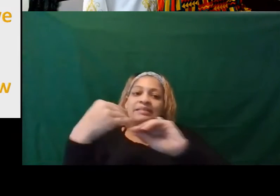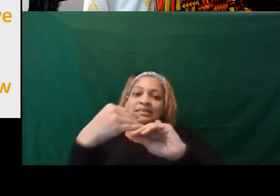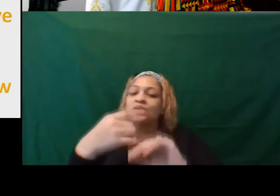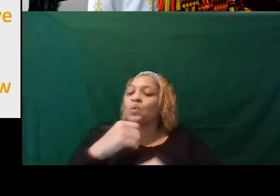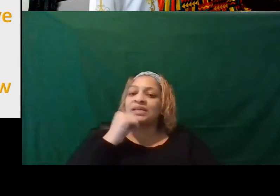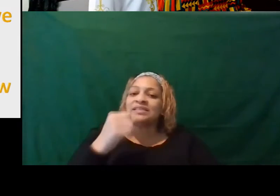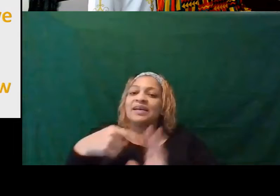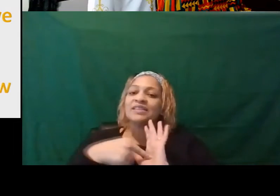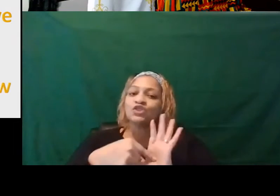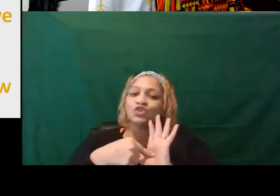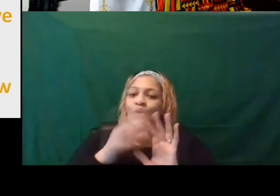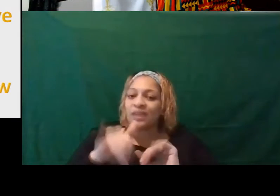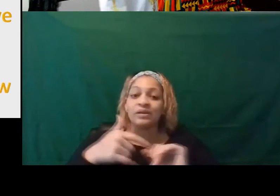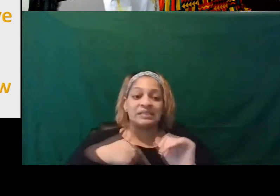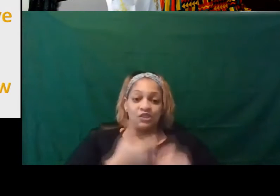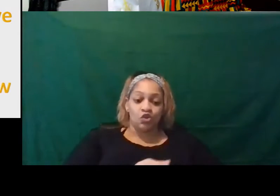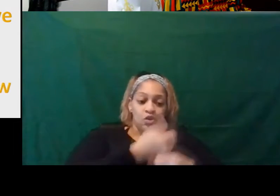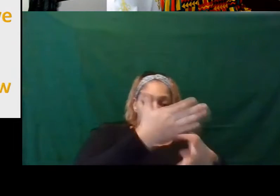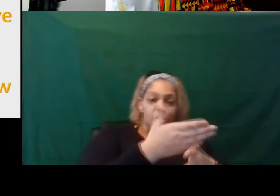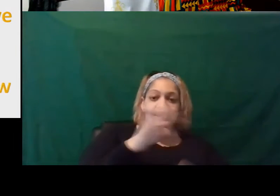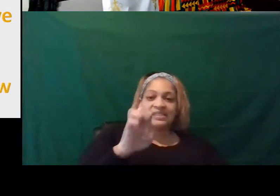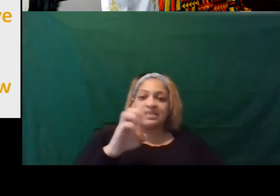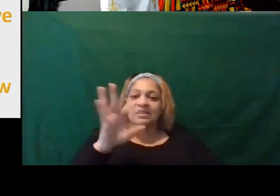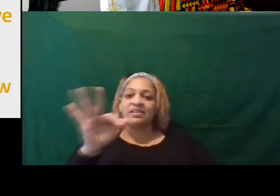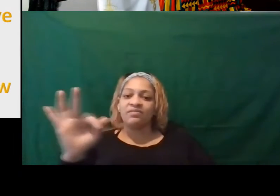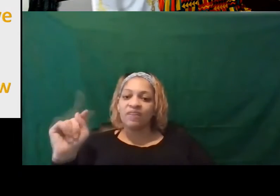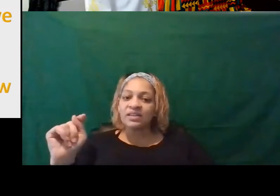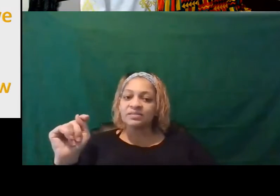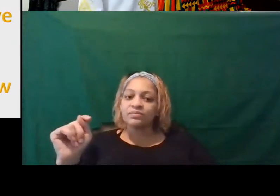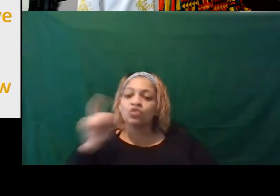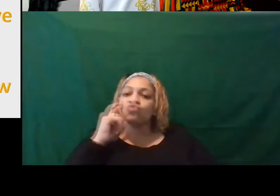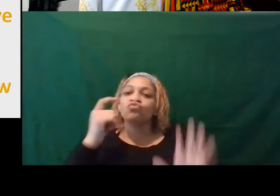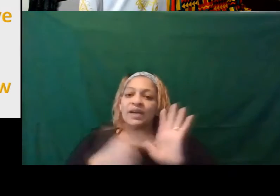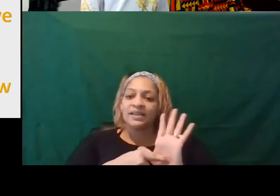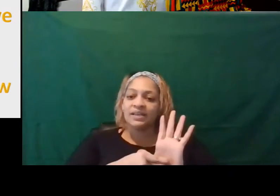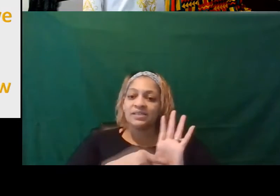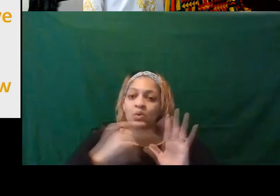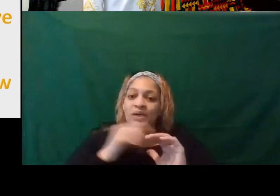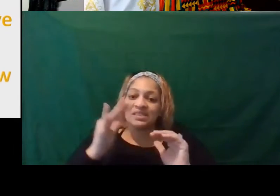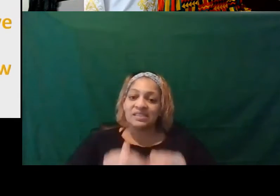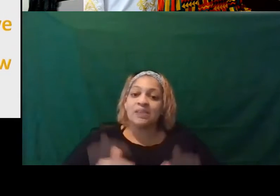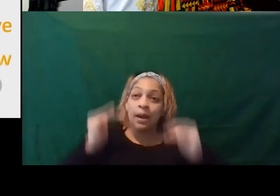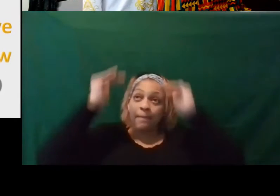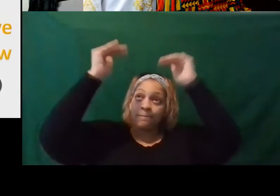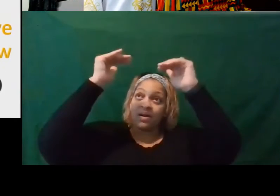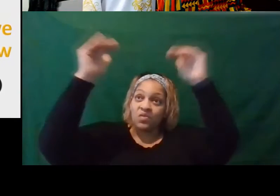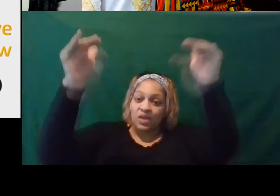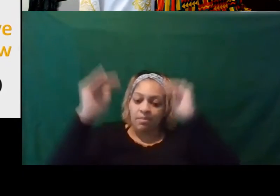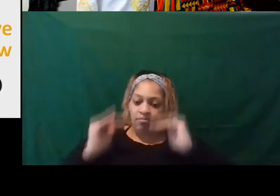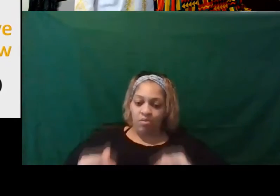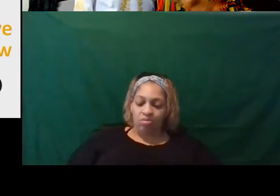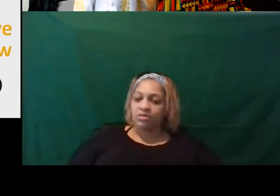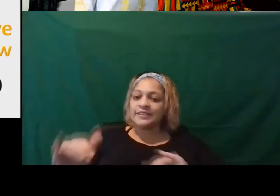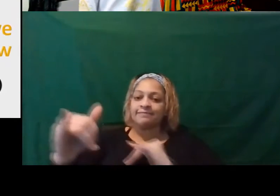effect. It is reaping and sowing. It is recognizing that what is above and below are the same.